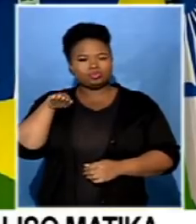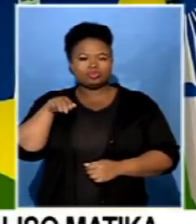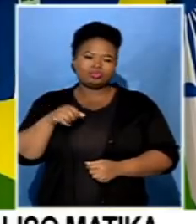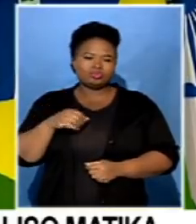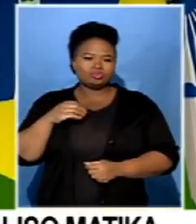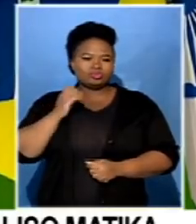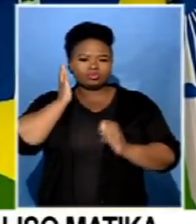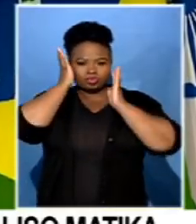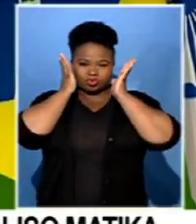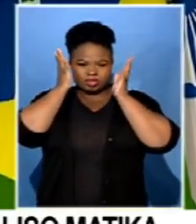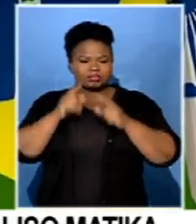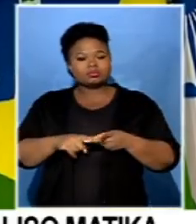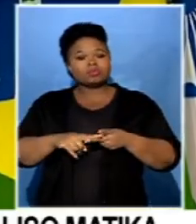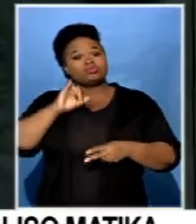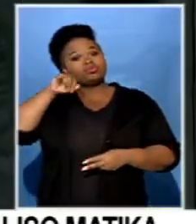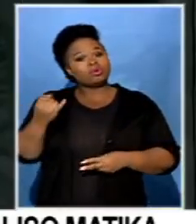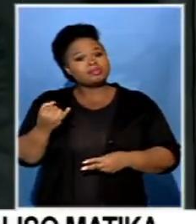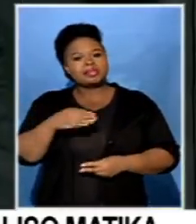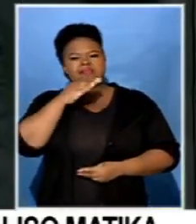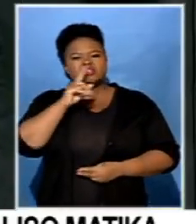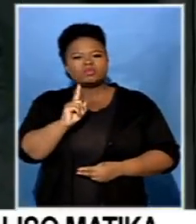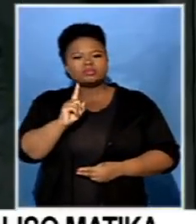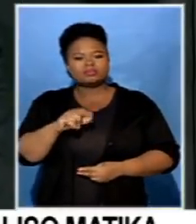Johannesburg means the place of gold.